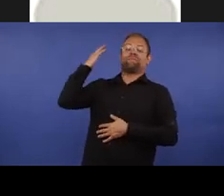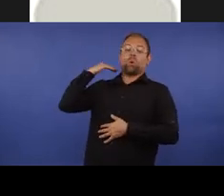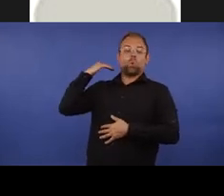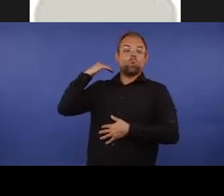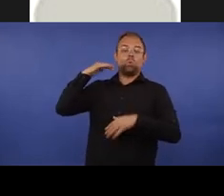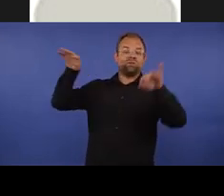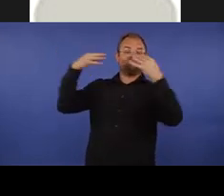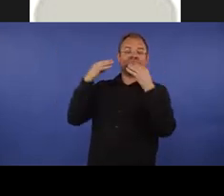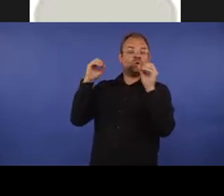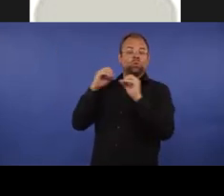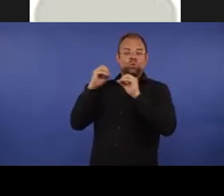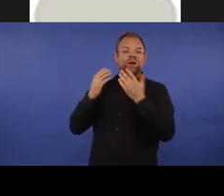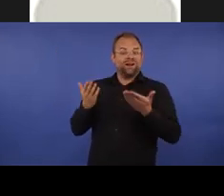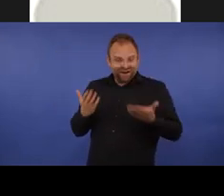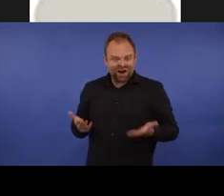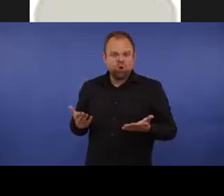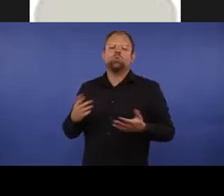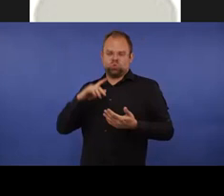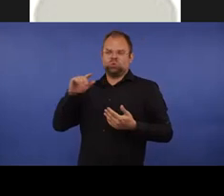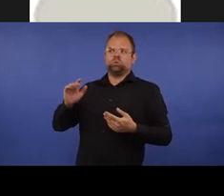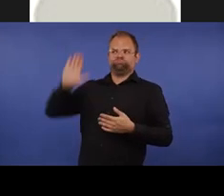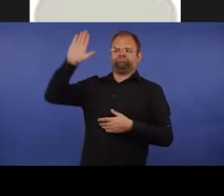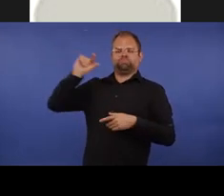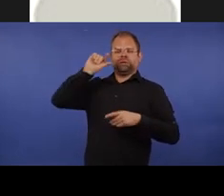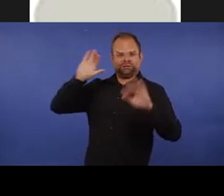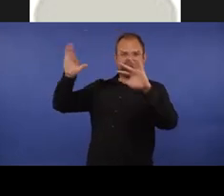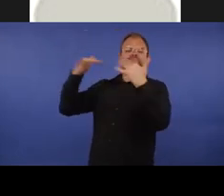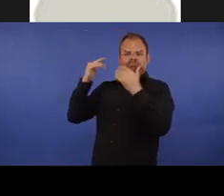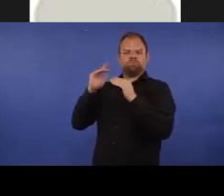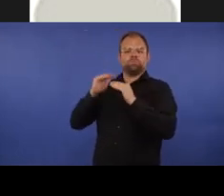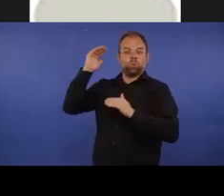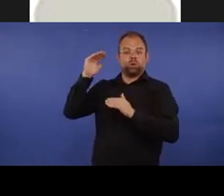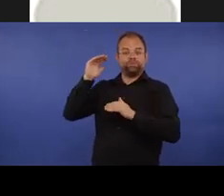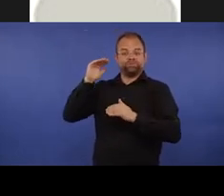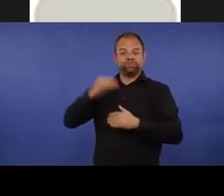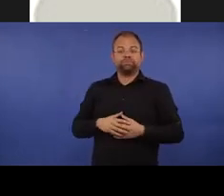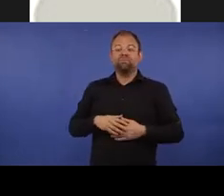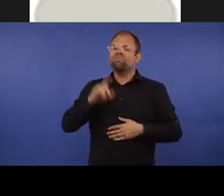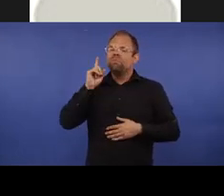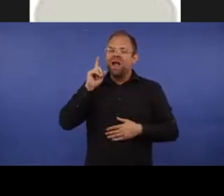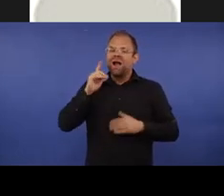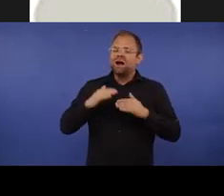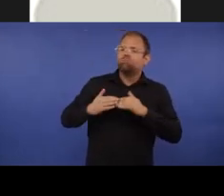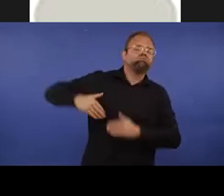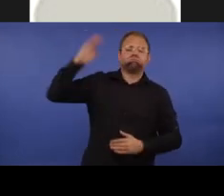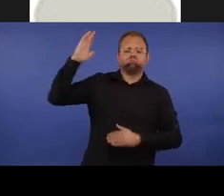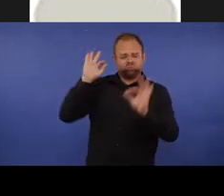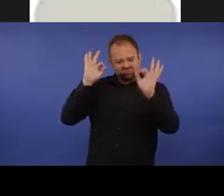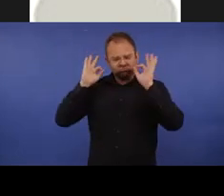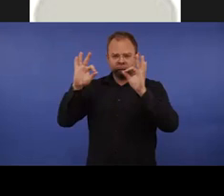Amelia for their excellent comments, particularly given the role that they play in the international